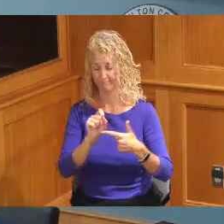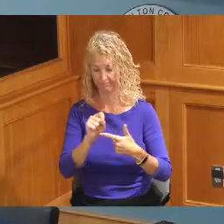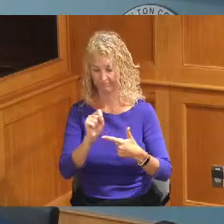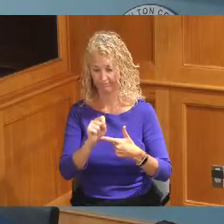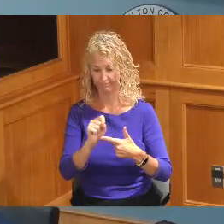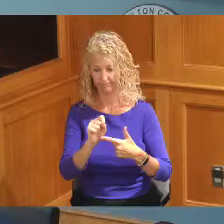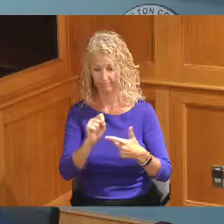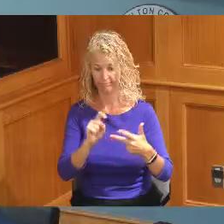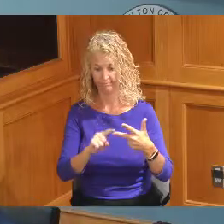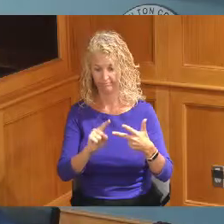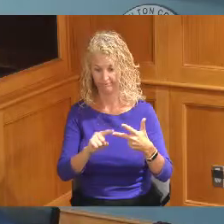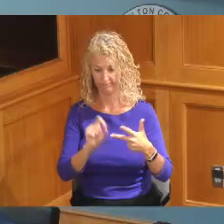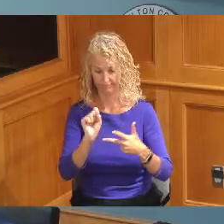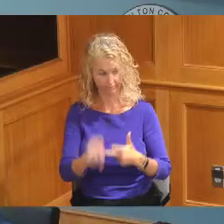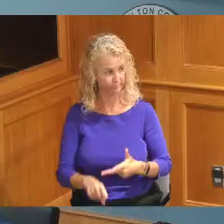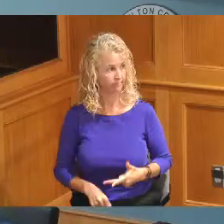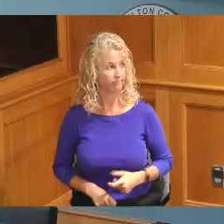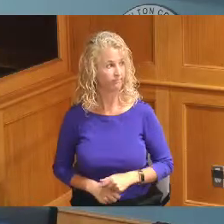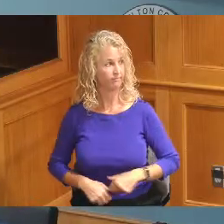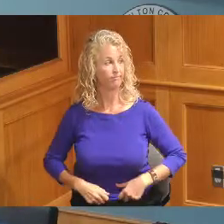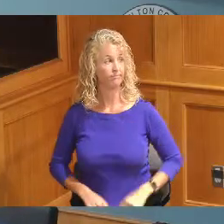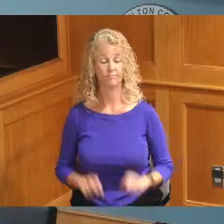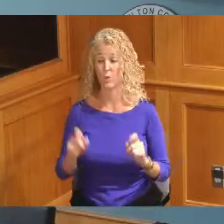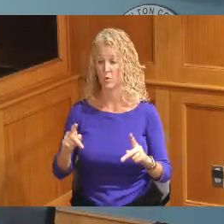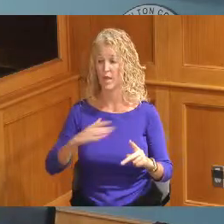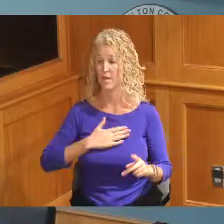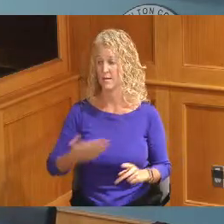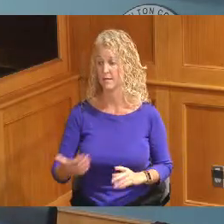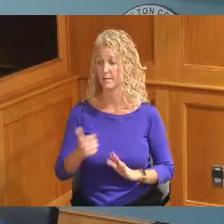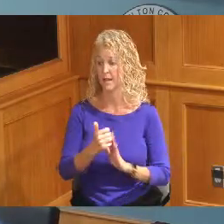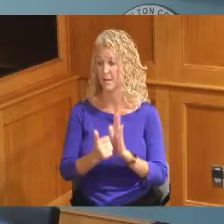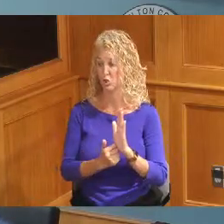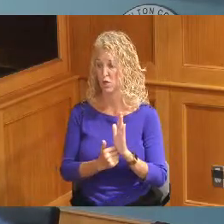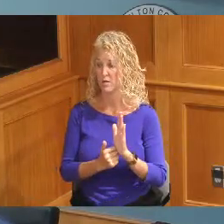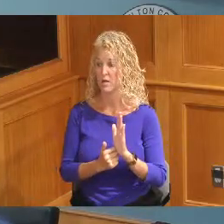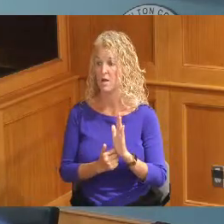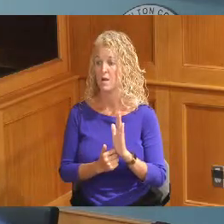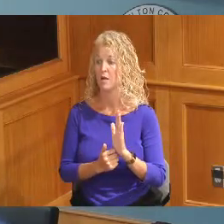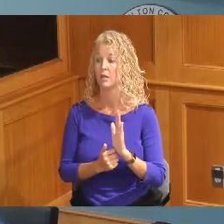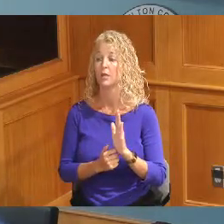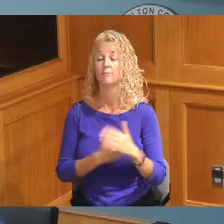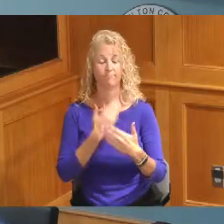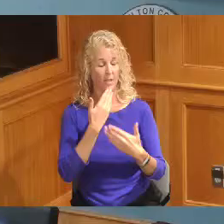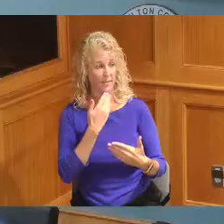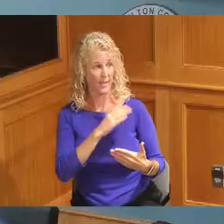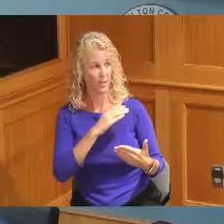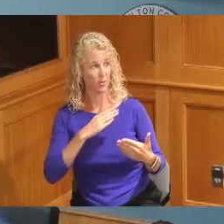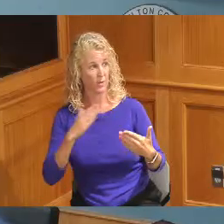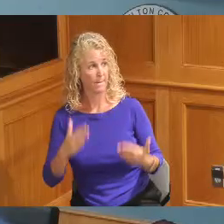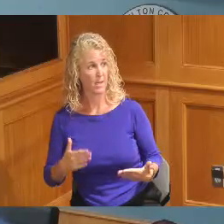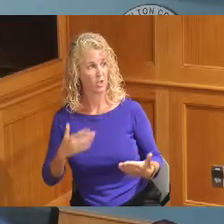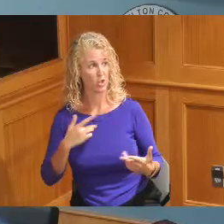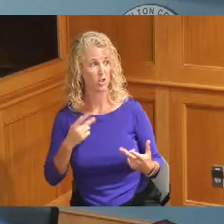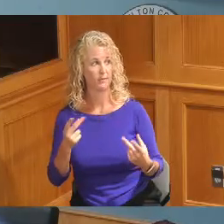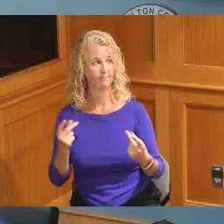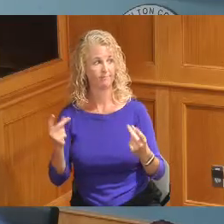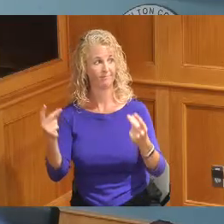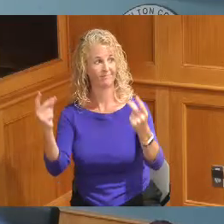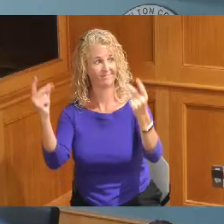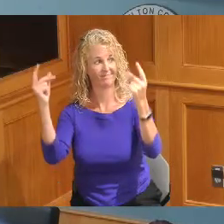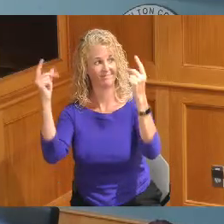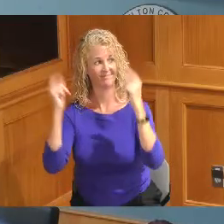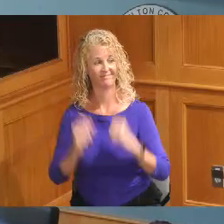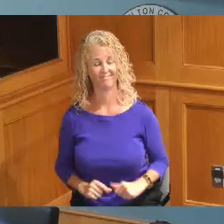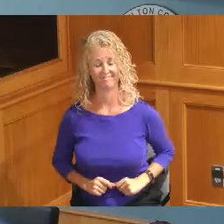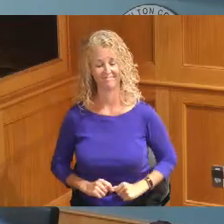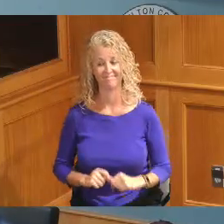Yes. Commissioner Reese? Yes. Thank you. All right, let's move into the consent agenda. Thank you, Commissioners. I'll walk through the consent agenda items